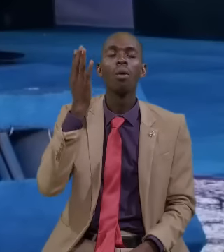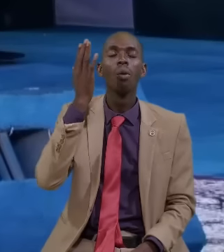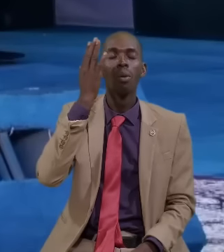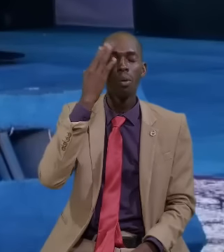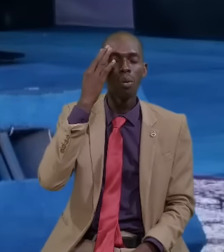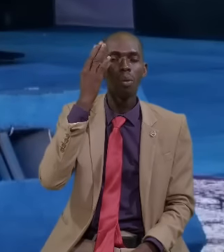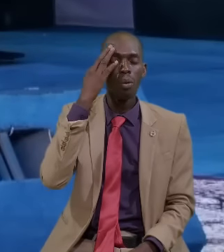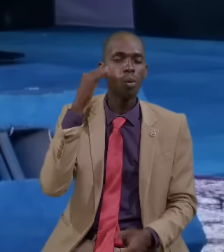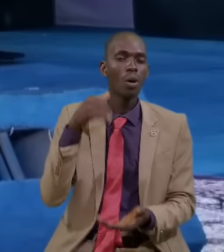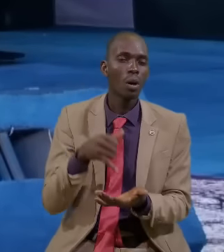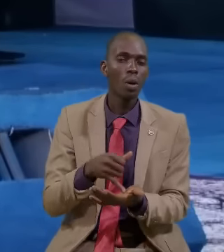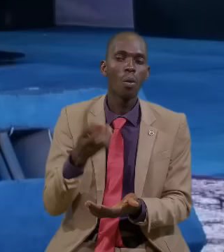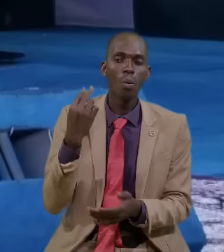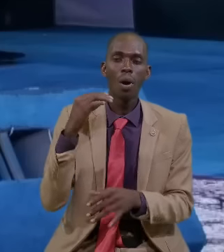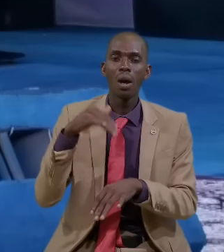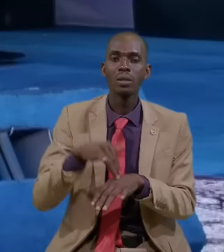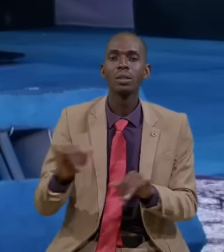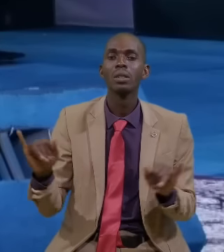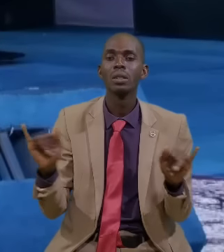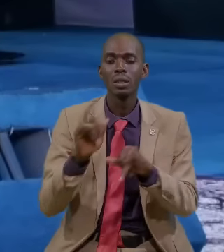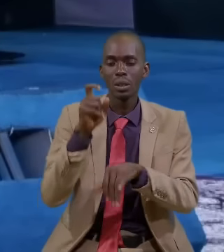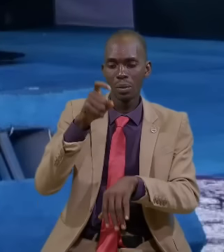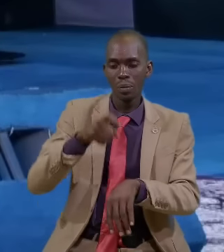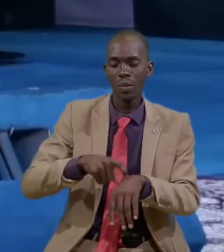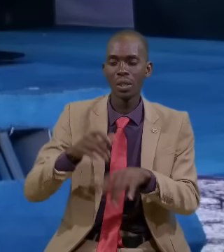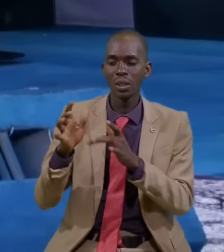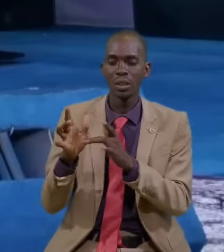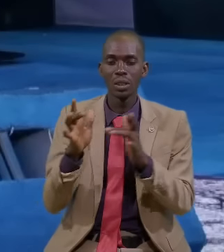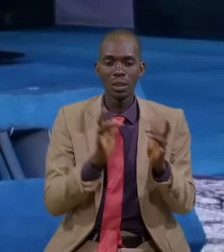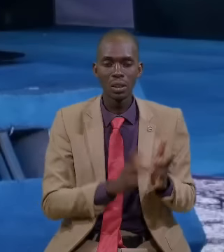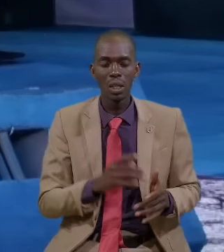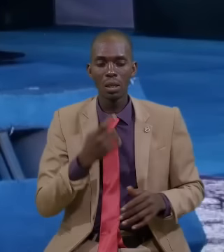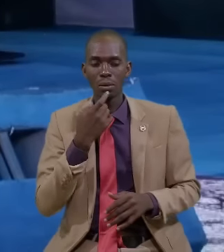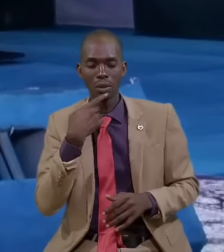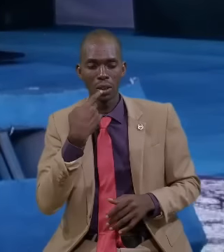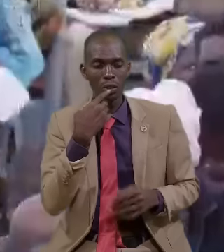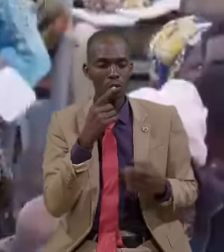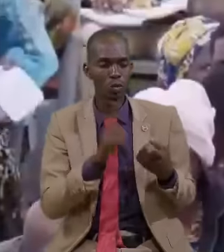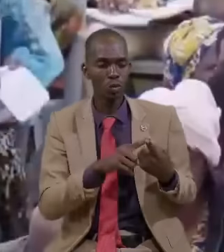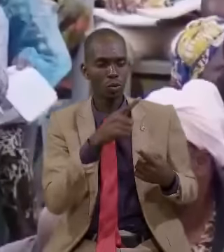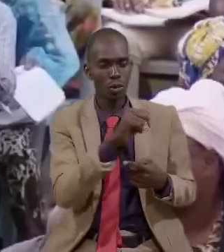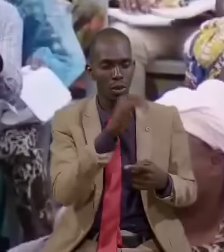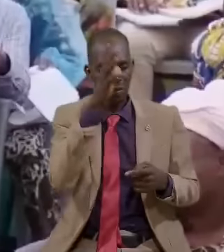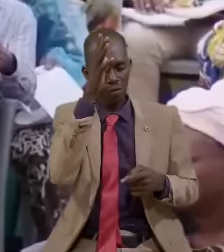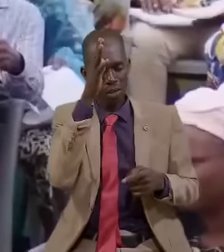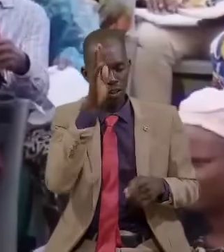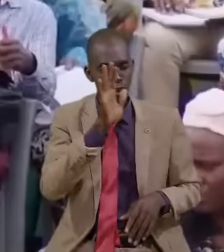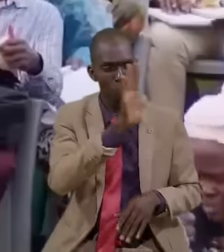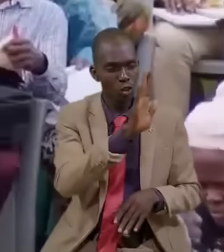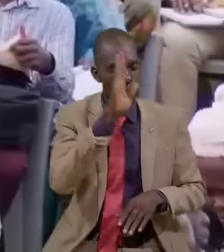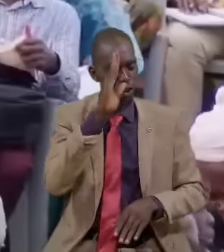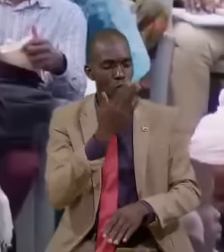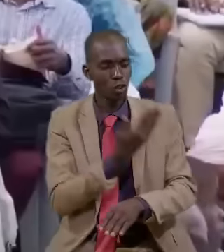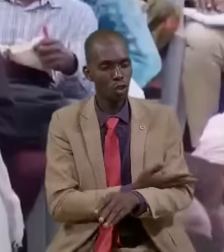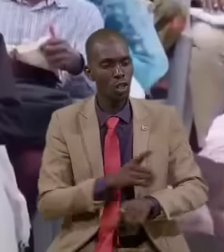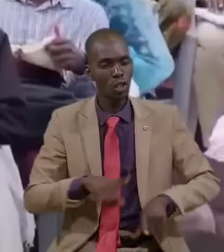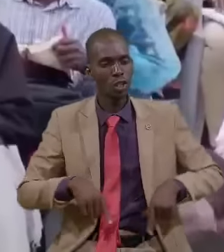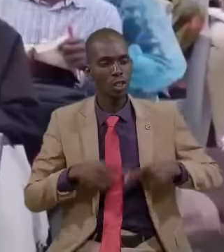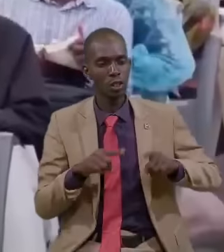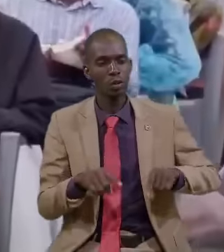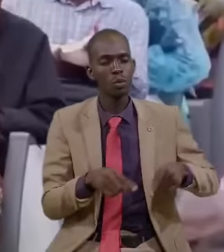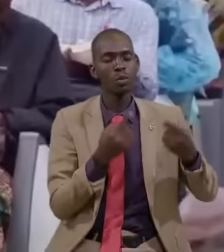hour in the which Jesus says unto him, thy son liveth. See how